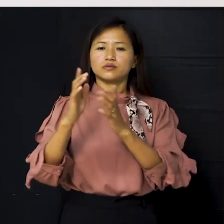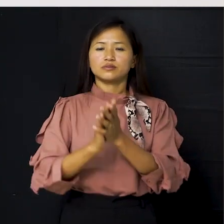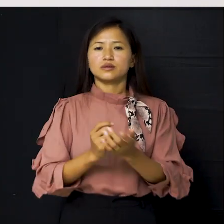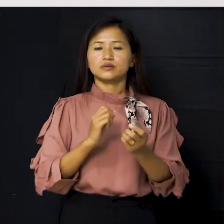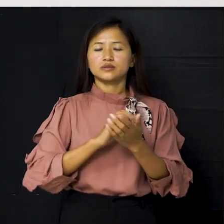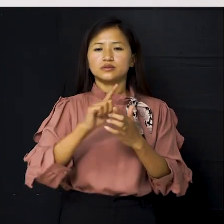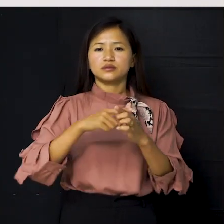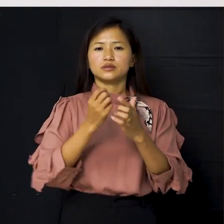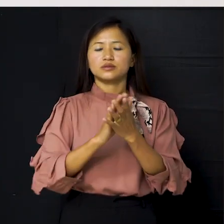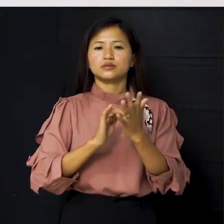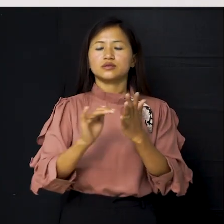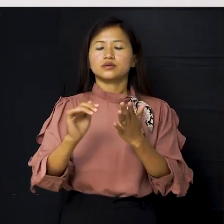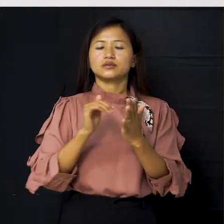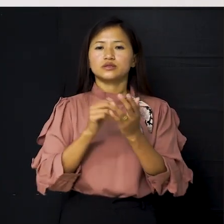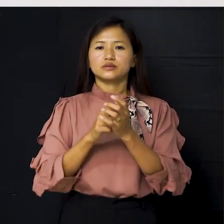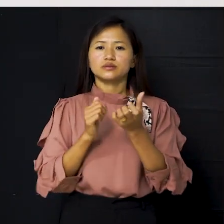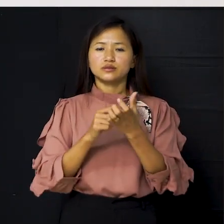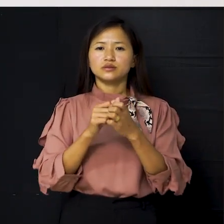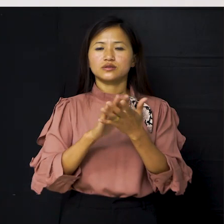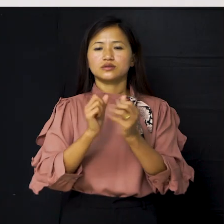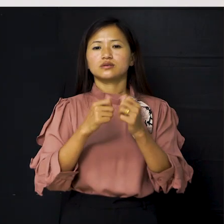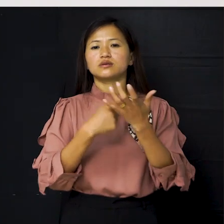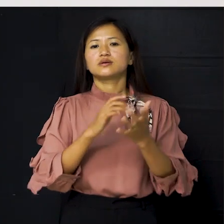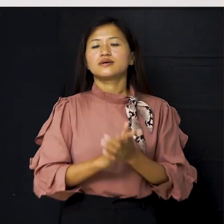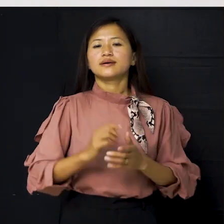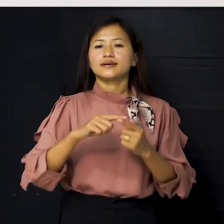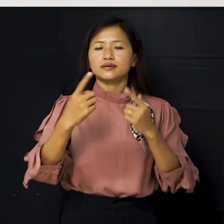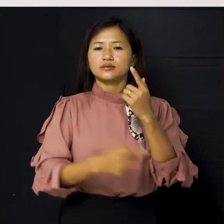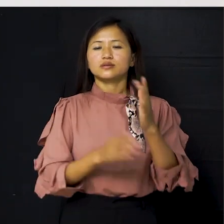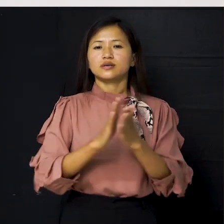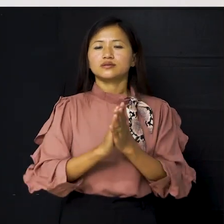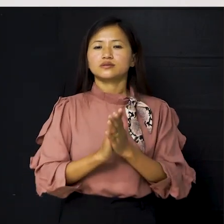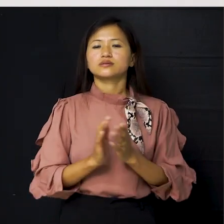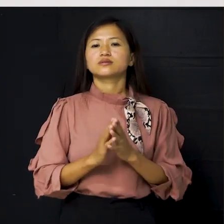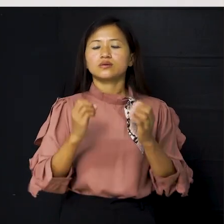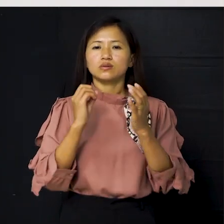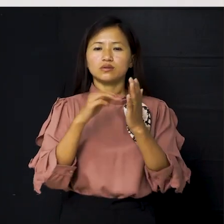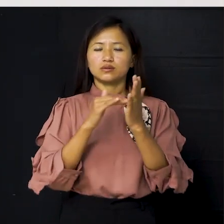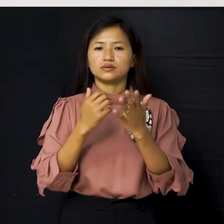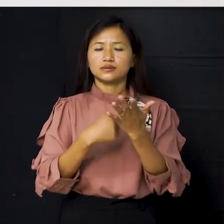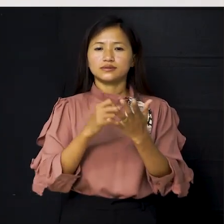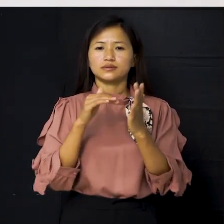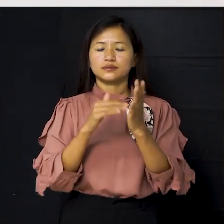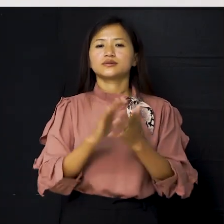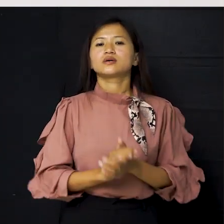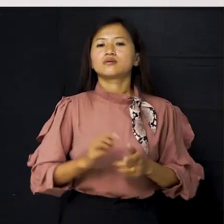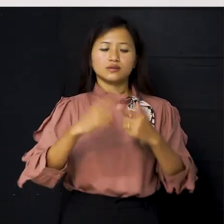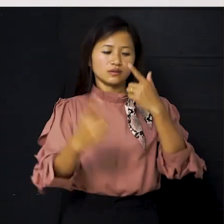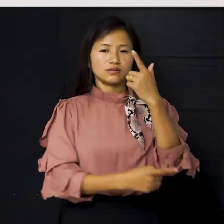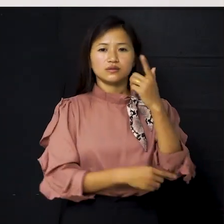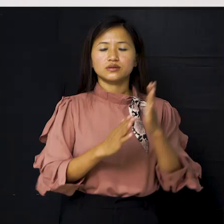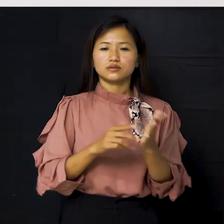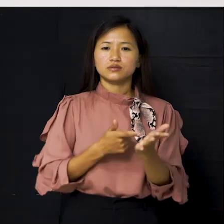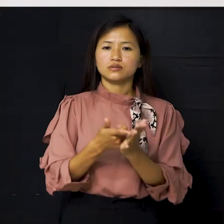to Jahangir, Shah Jahan, and it ended after Aurangzeb. Okay, so Aurangzeb was one of the last rulers of the Mughal